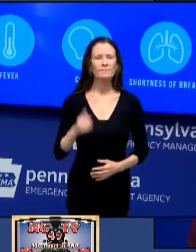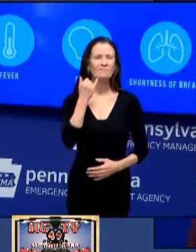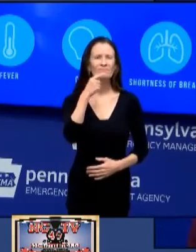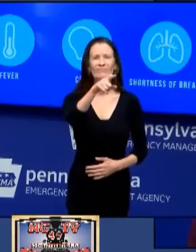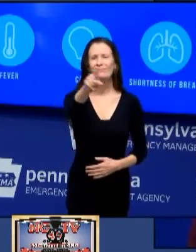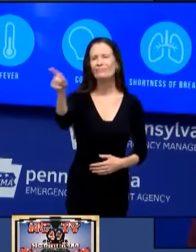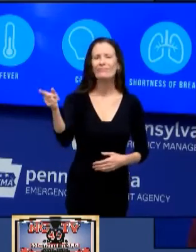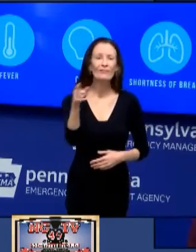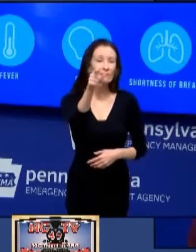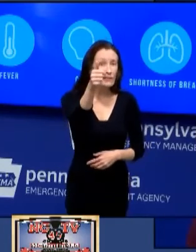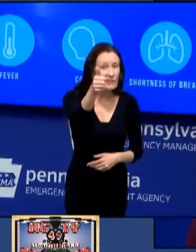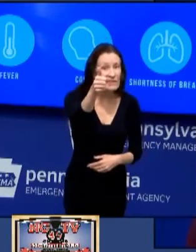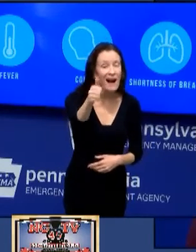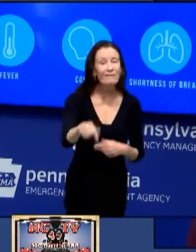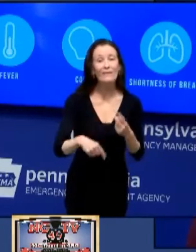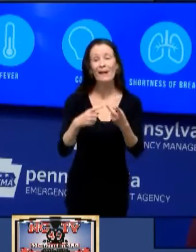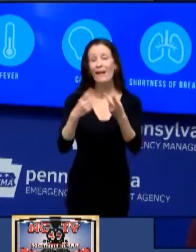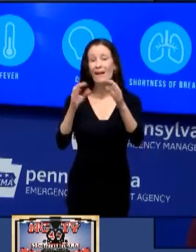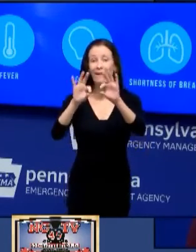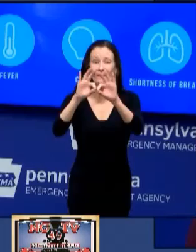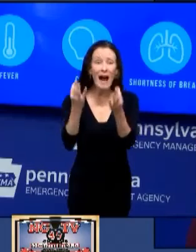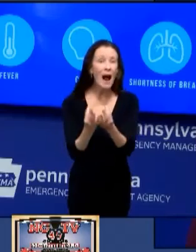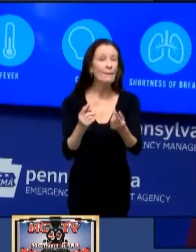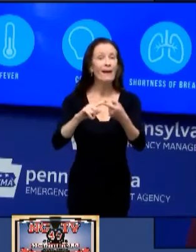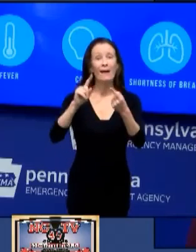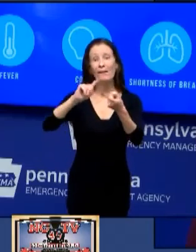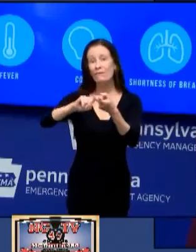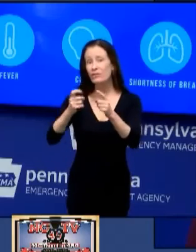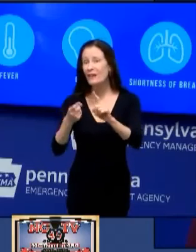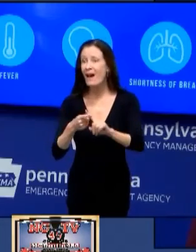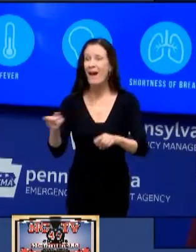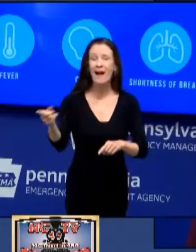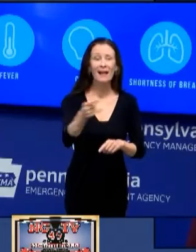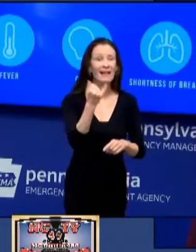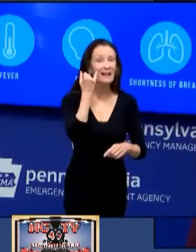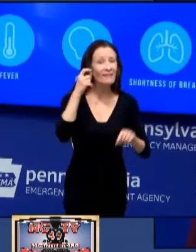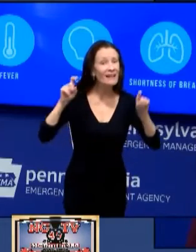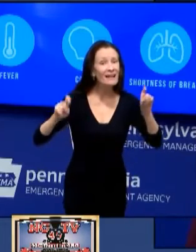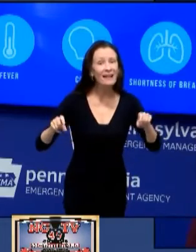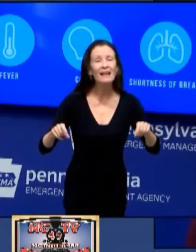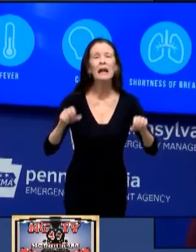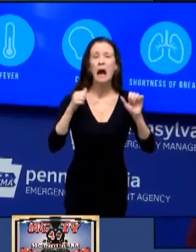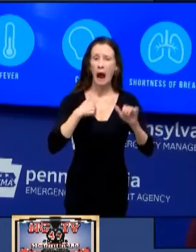call Pennsylvania's Get Help Now hotline at